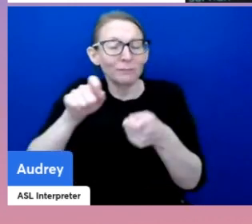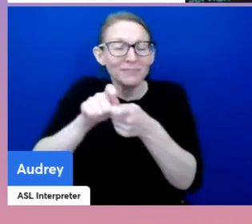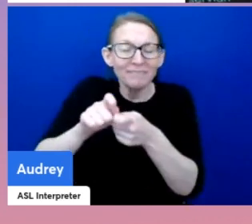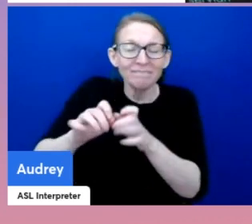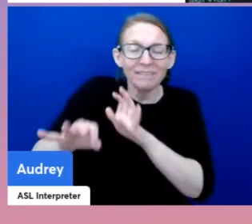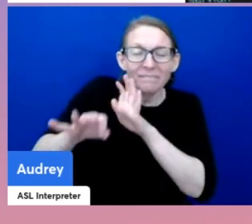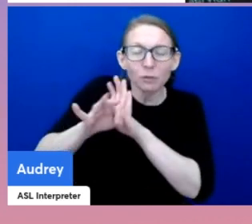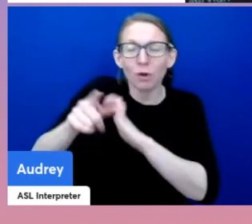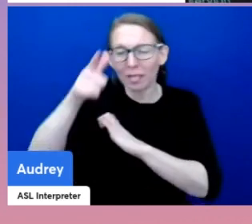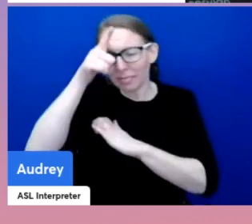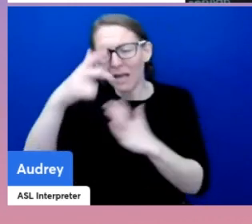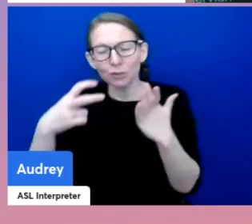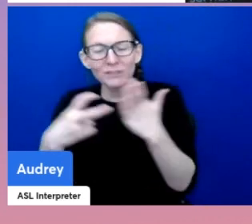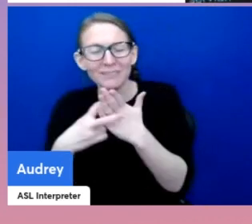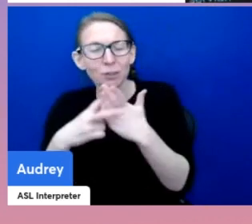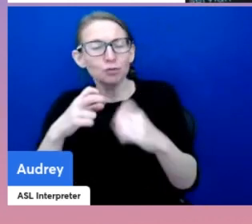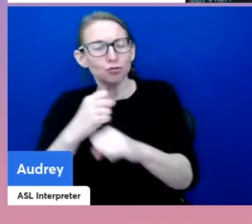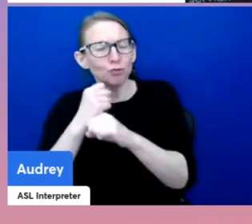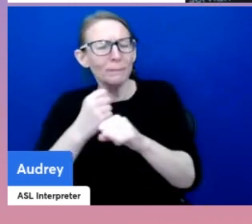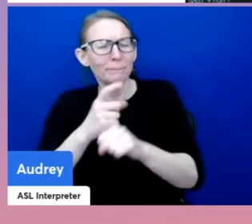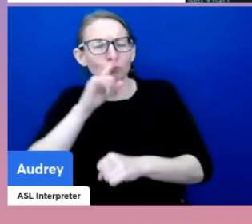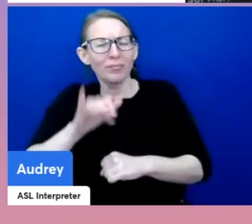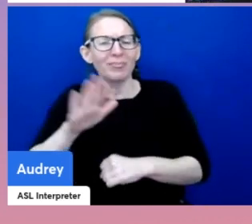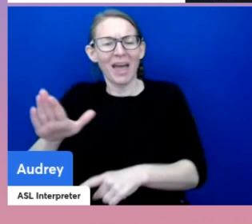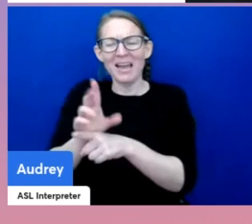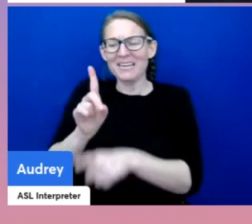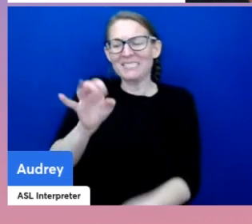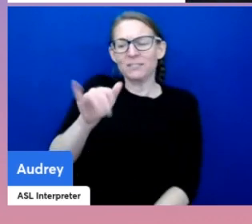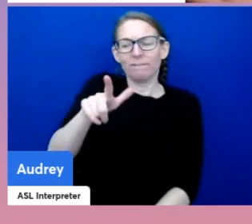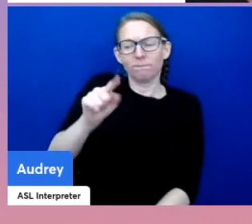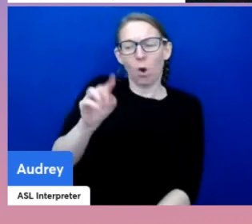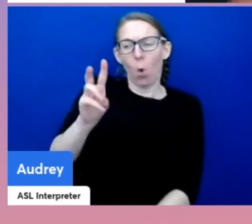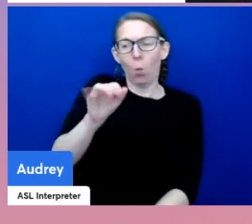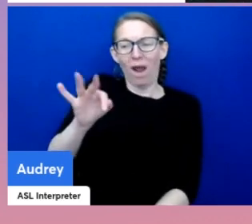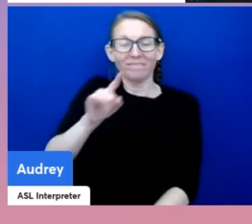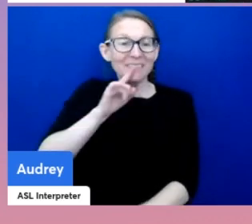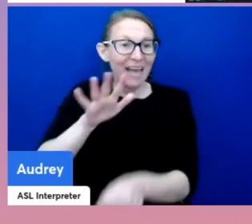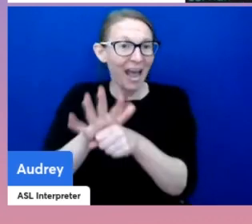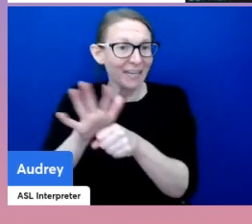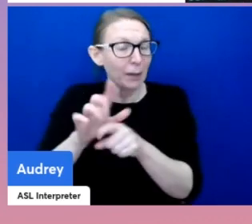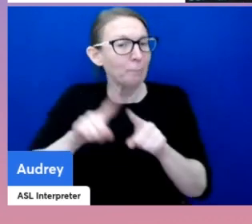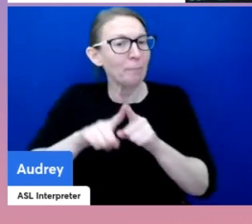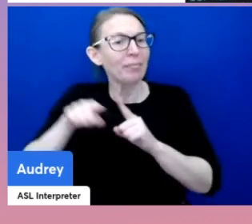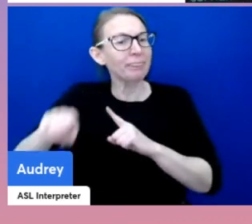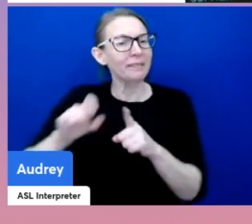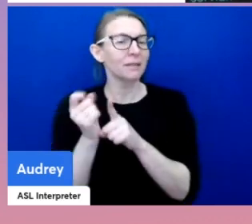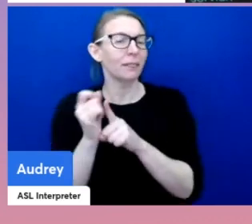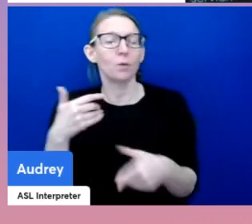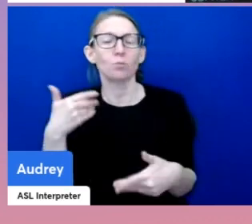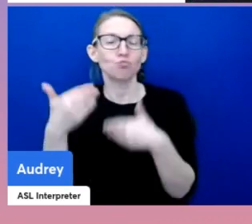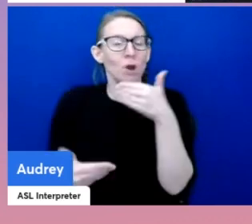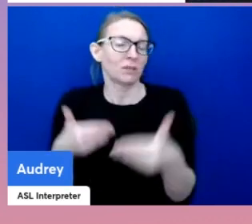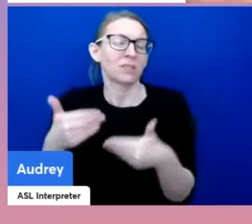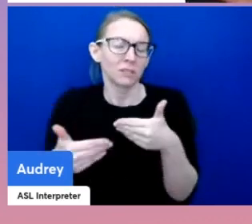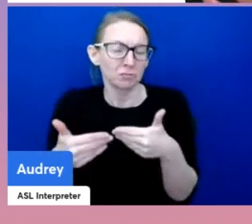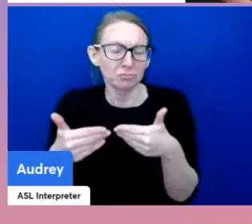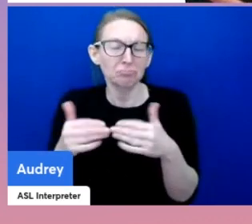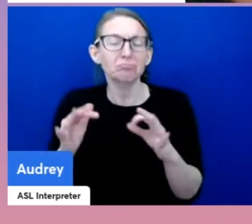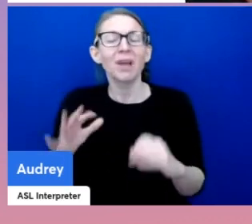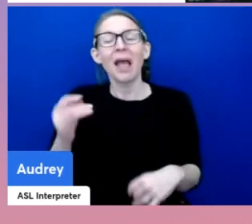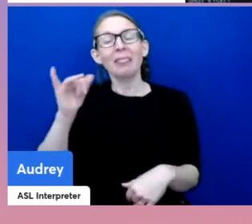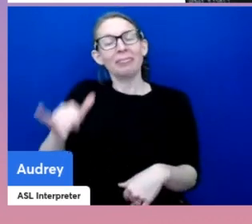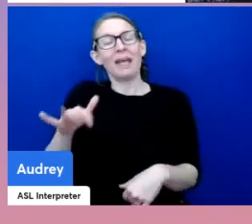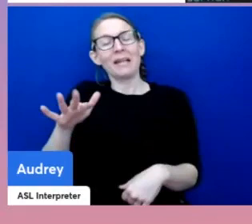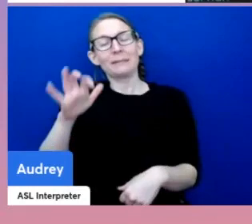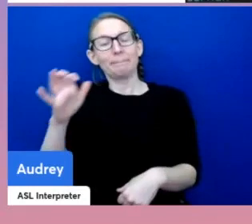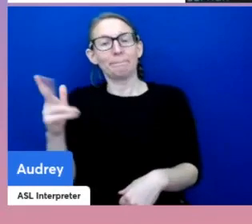ticket with security and make sure that the default WAF is adequate. But this keeps the process moving for most cases. And this takes us back to